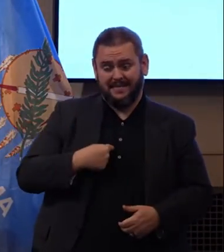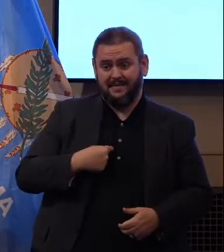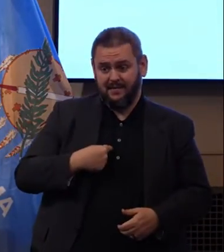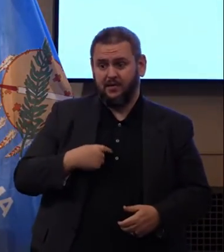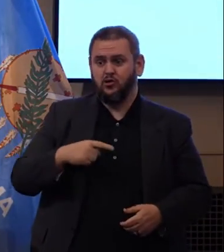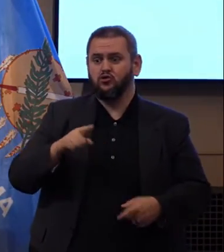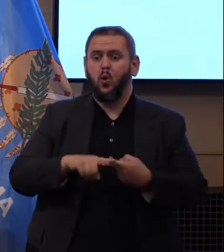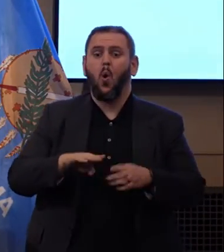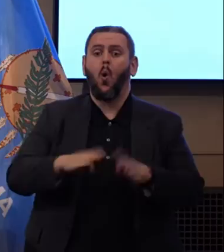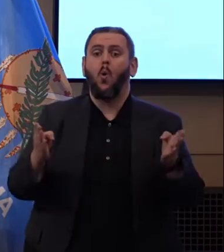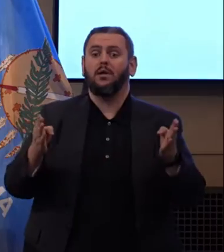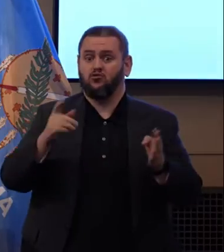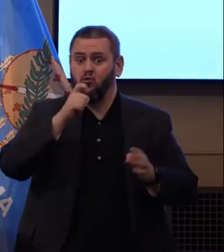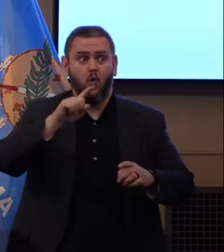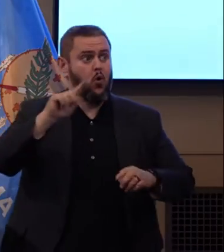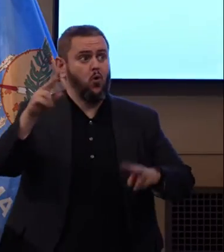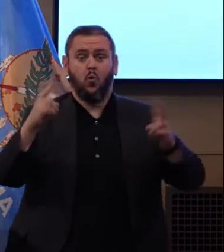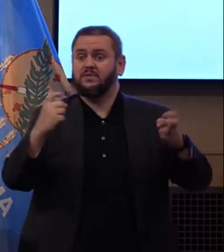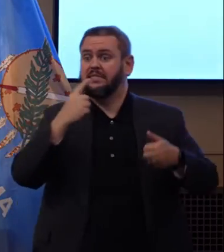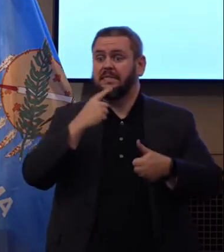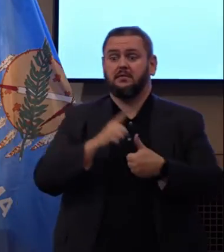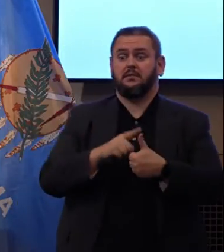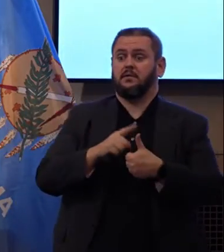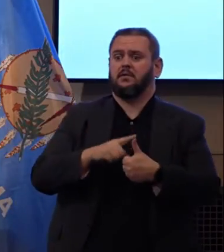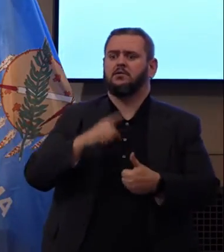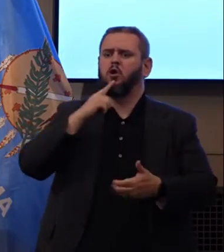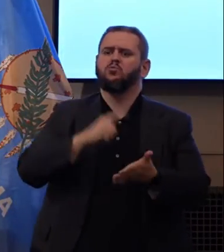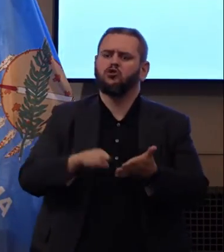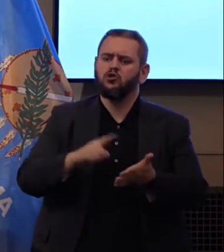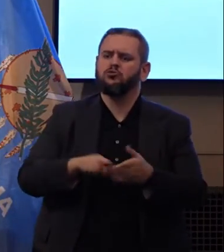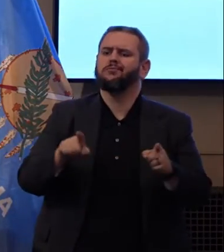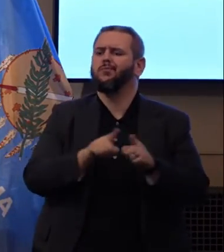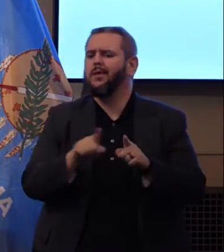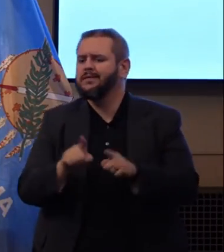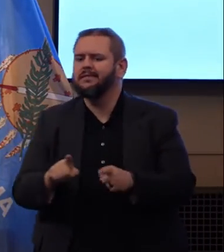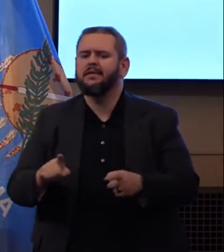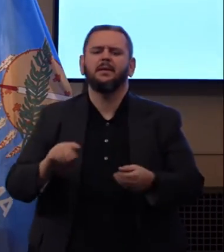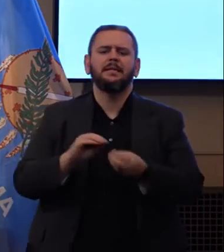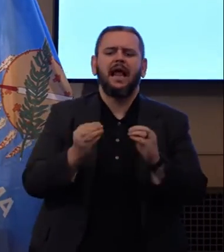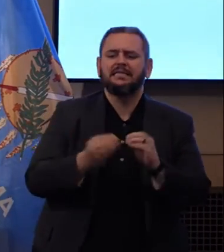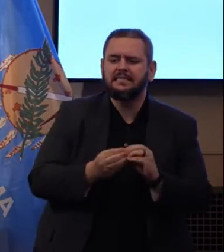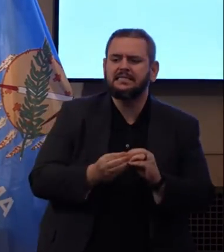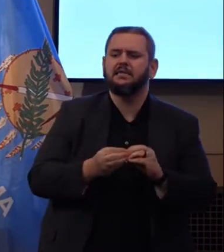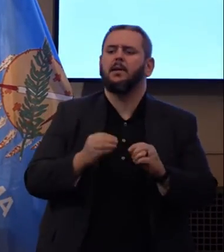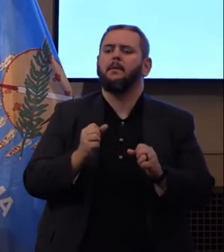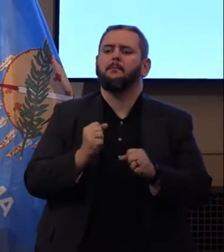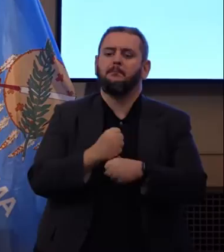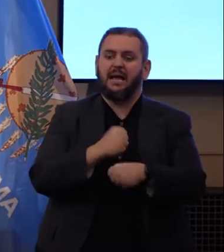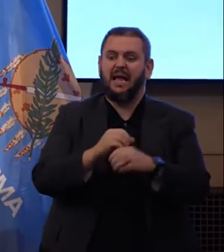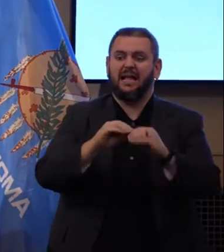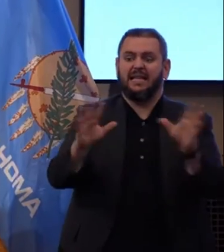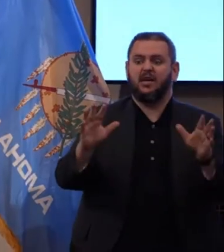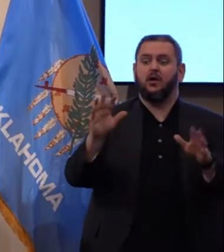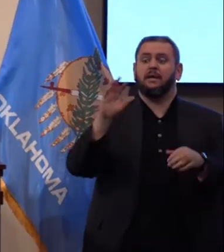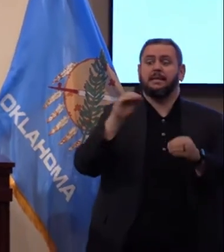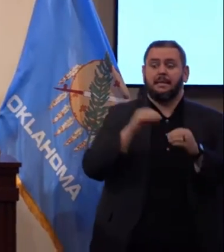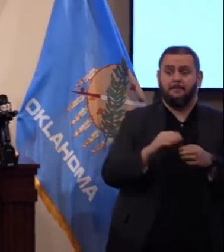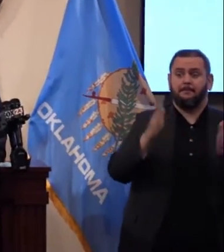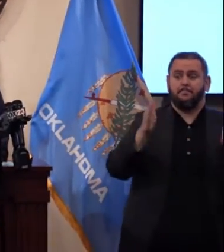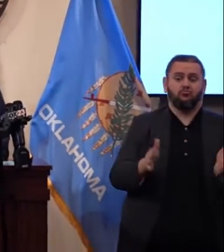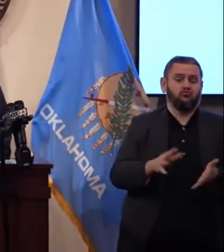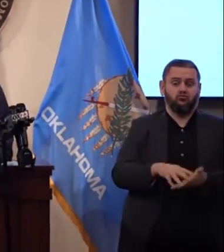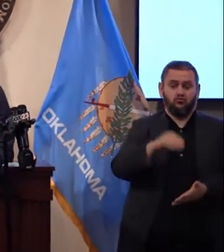number one, medical research as well as data from around the world make clear that in-person learning is